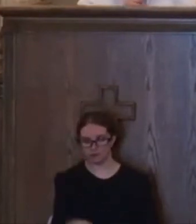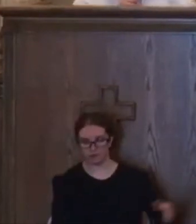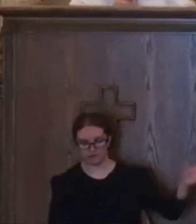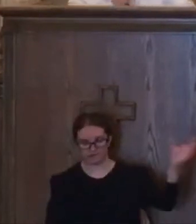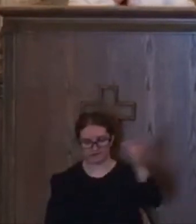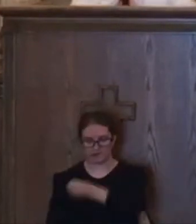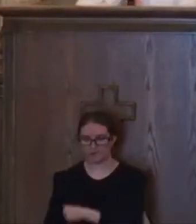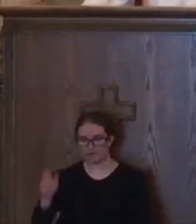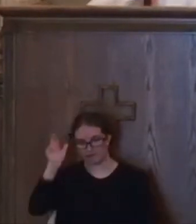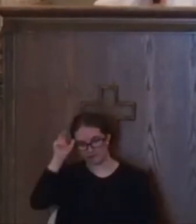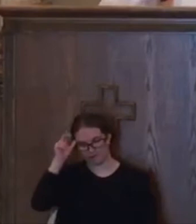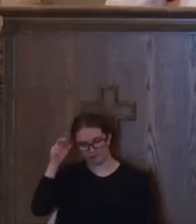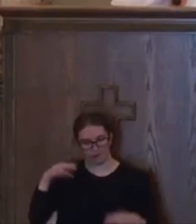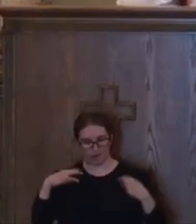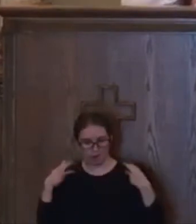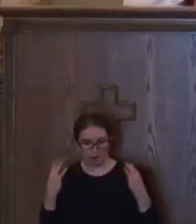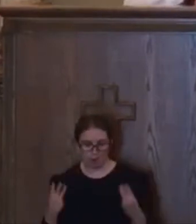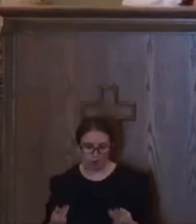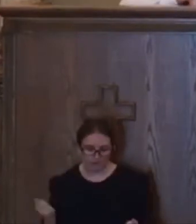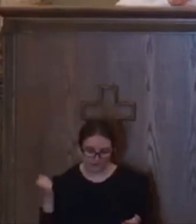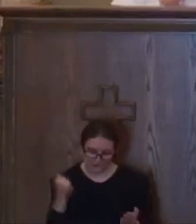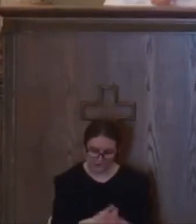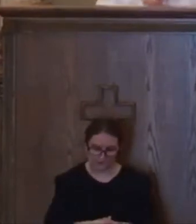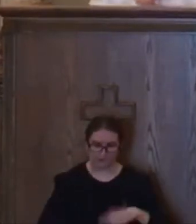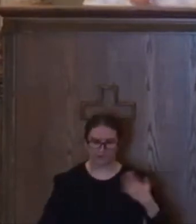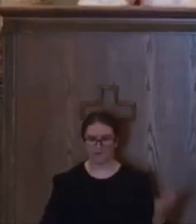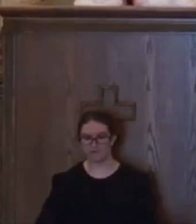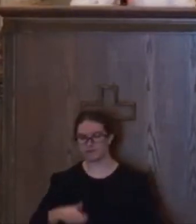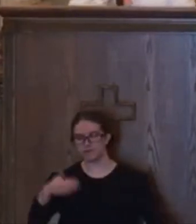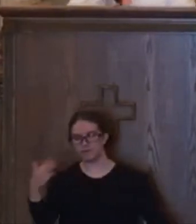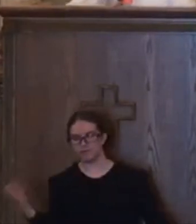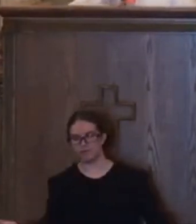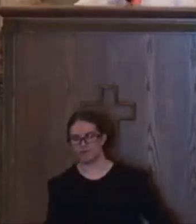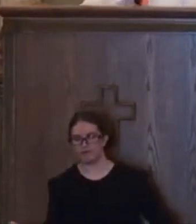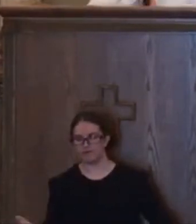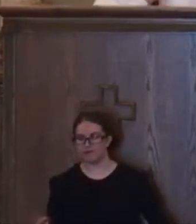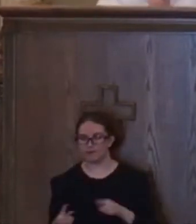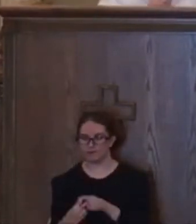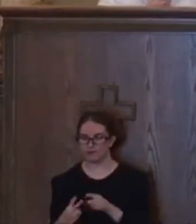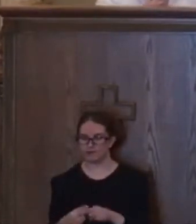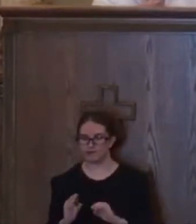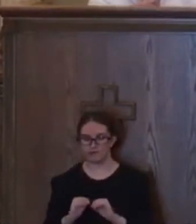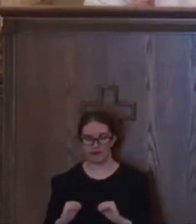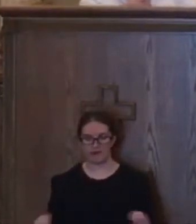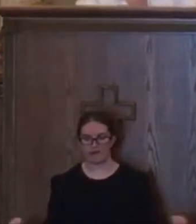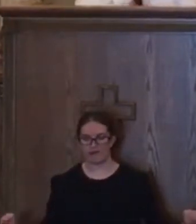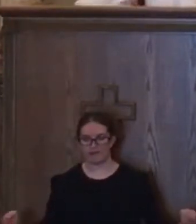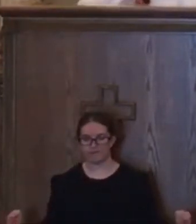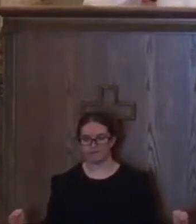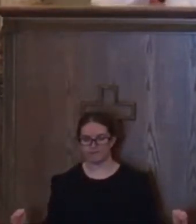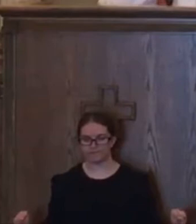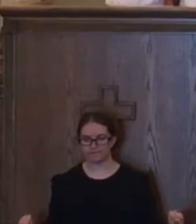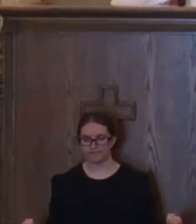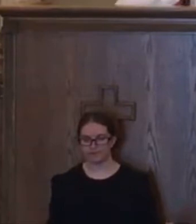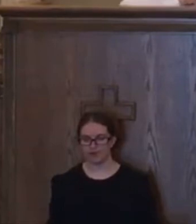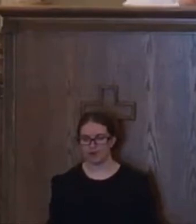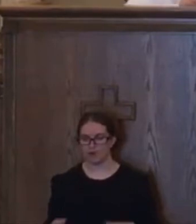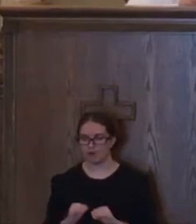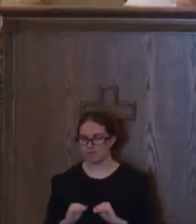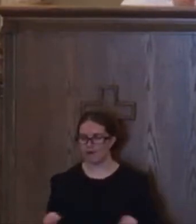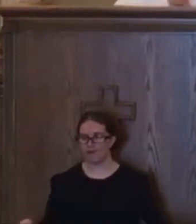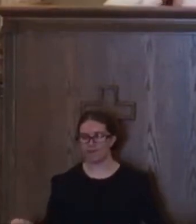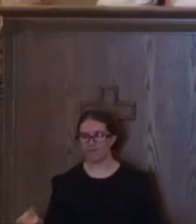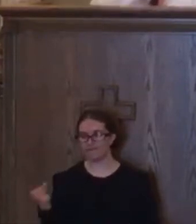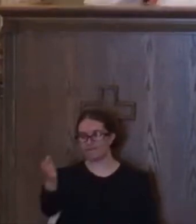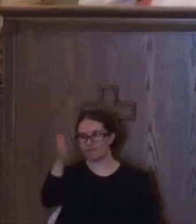enemy, that's been worn down and attacked left and right, and has decided to not do anything and not do anything for